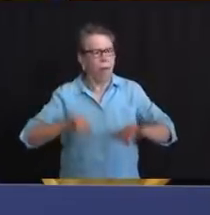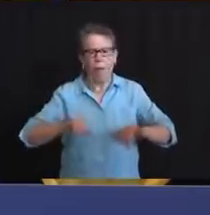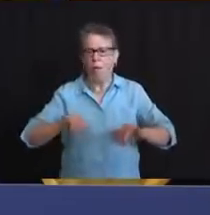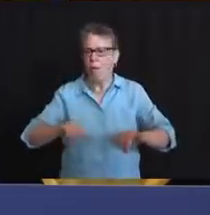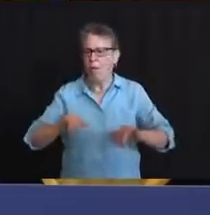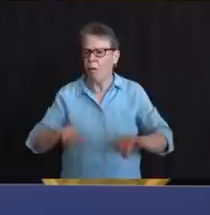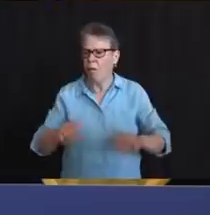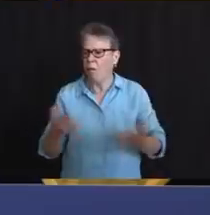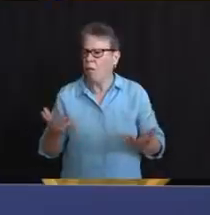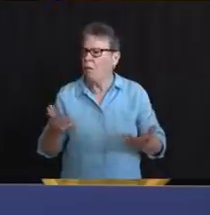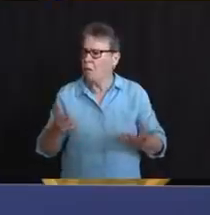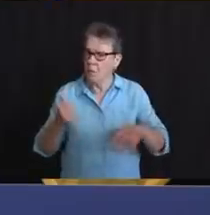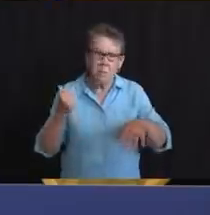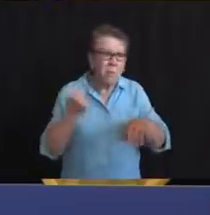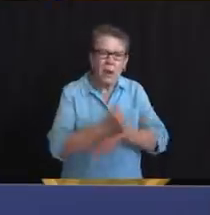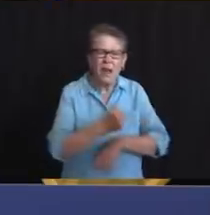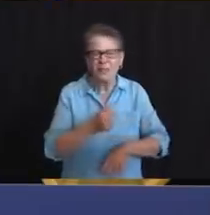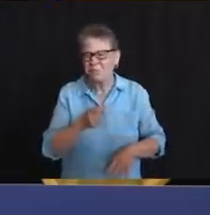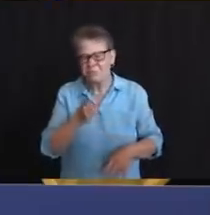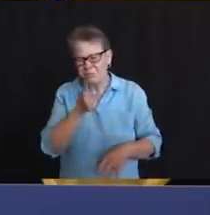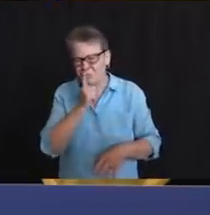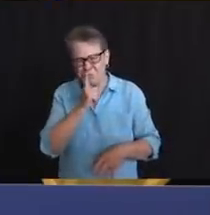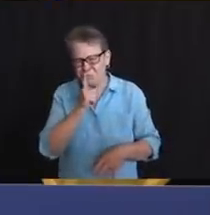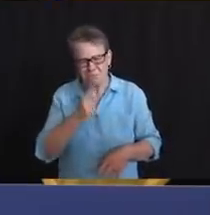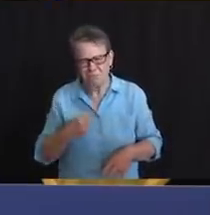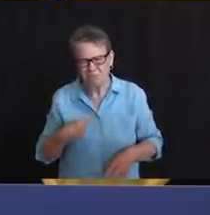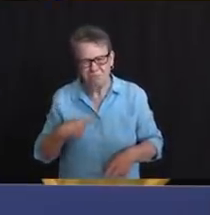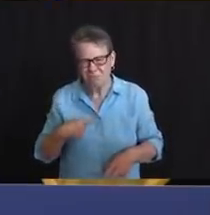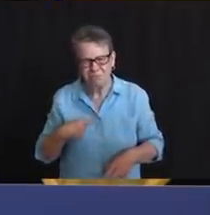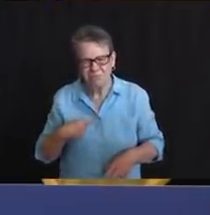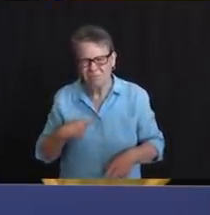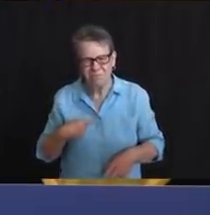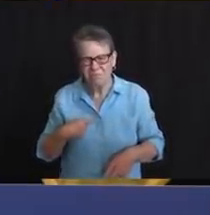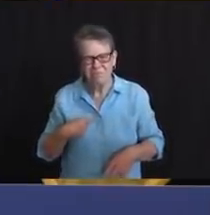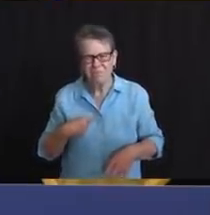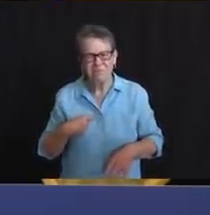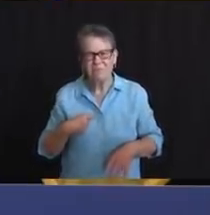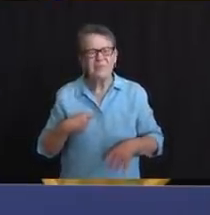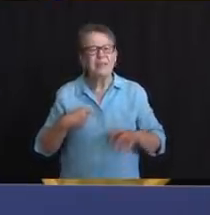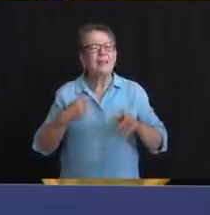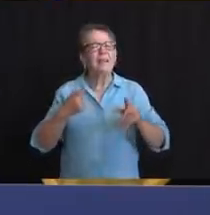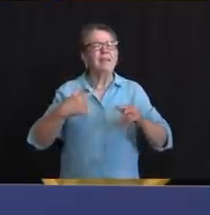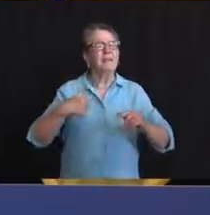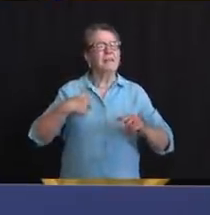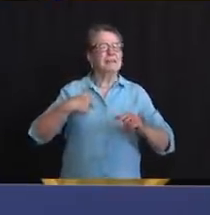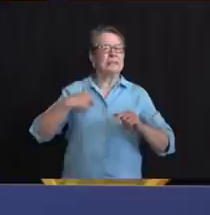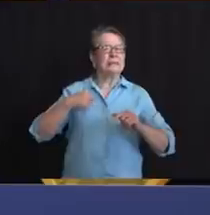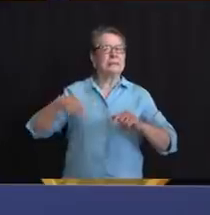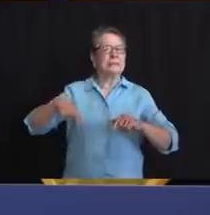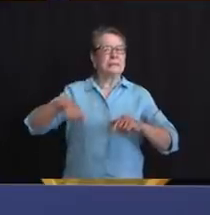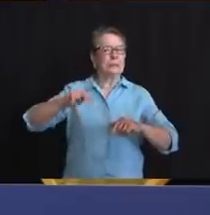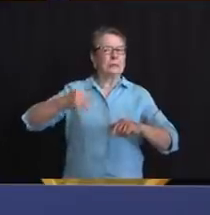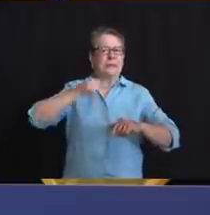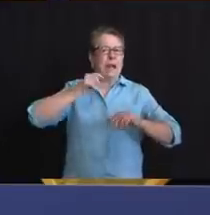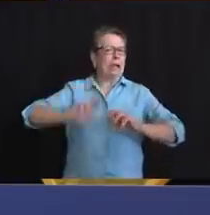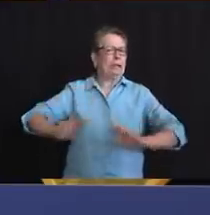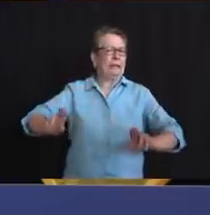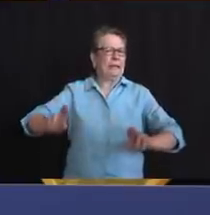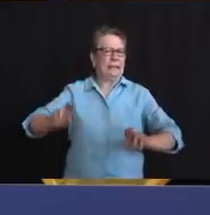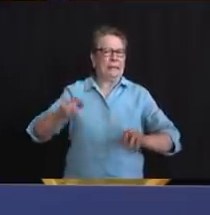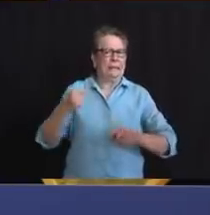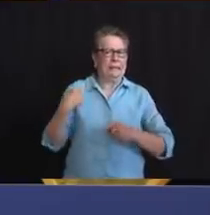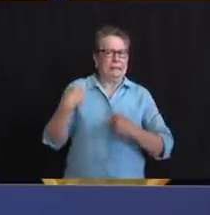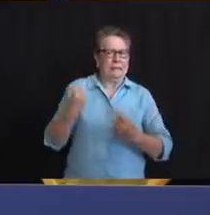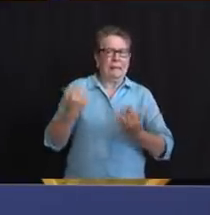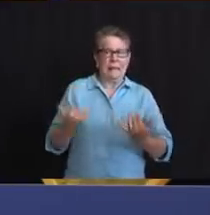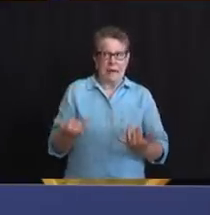now feel like we'll put another couple of weeks on the clock. It'll be 15 days this Friday. You look at 20,000 first